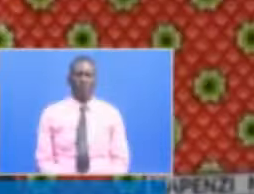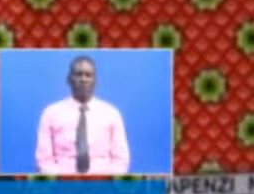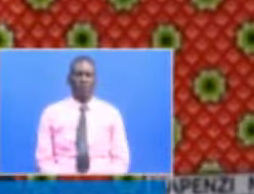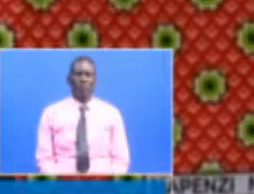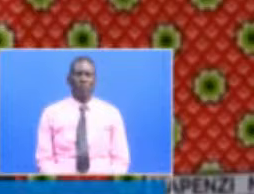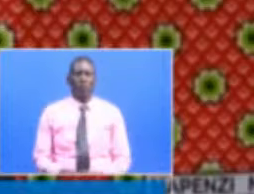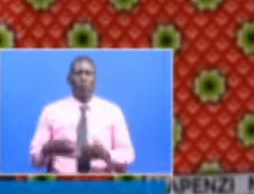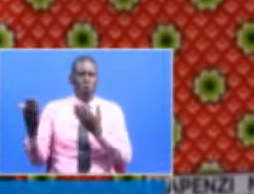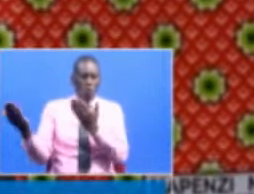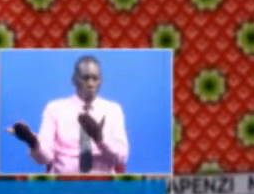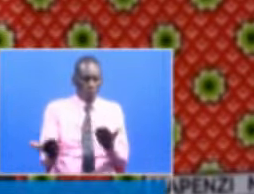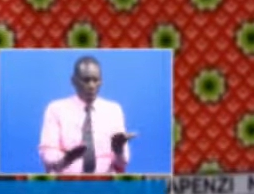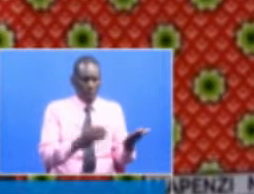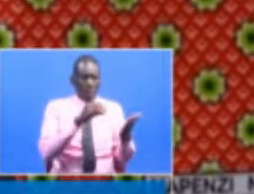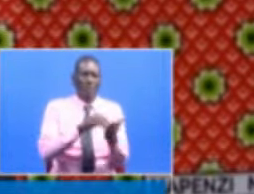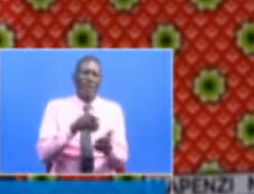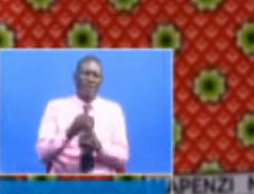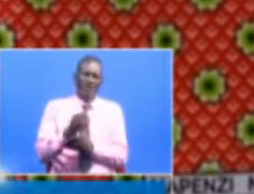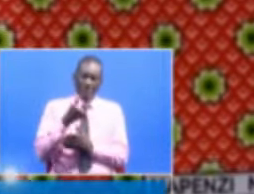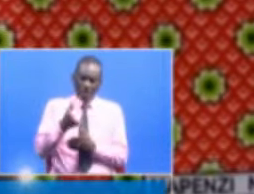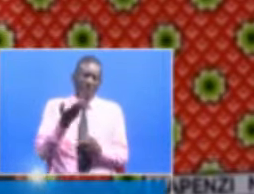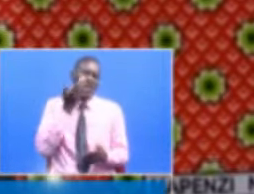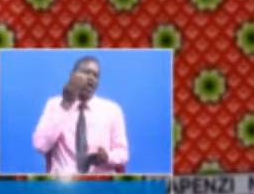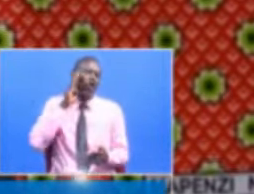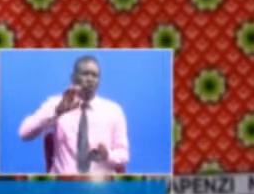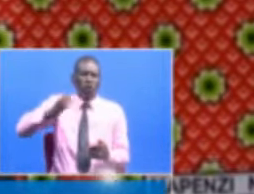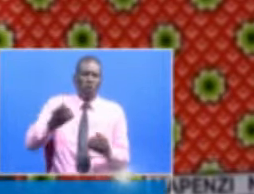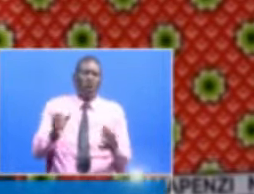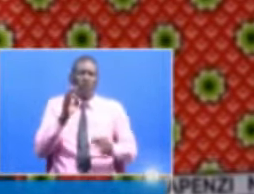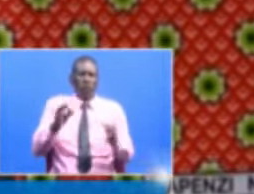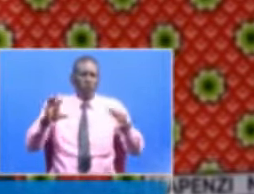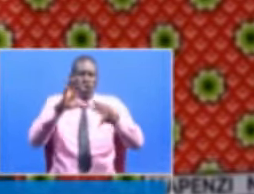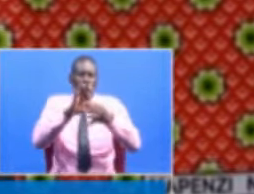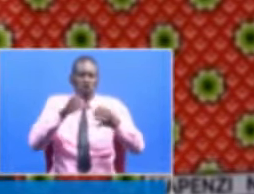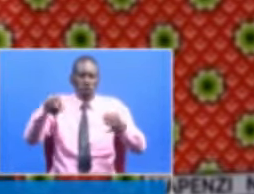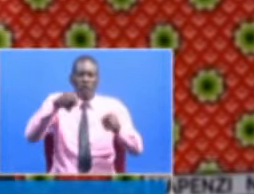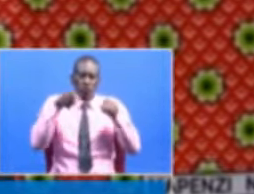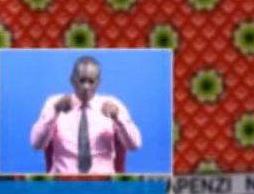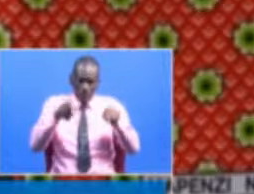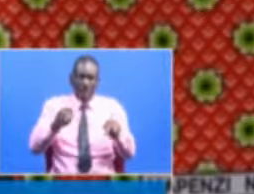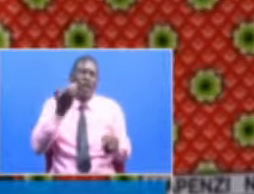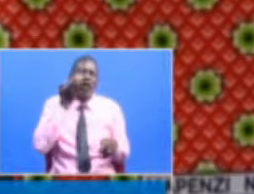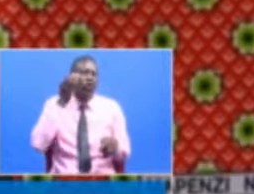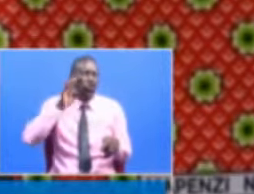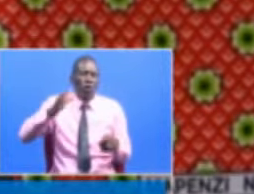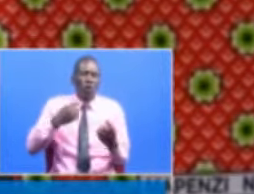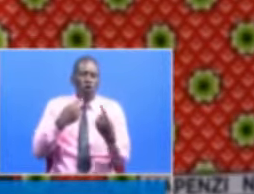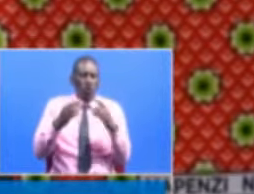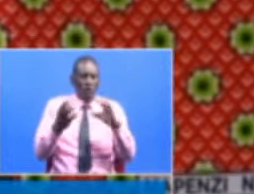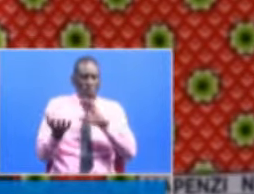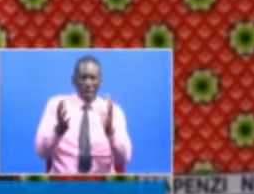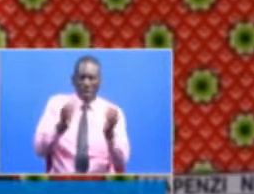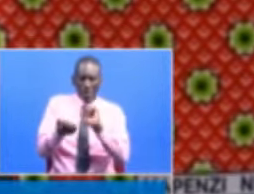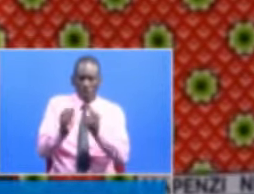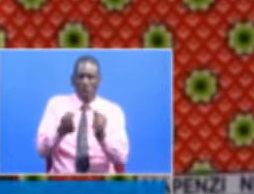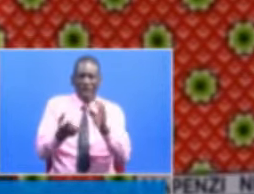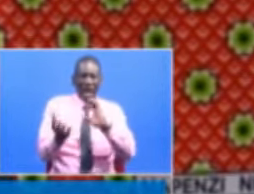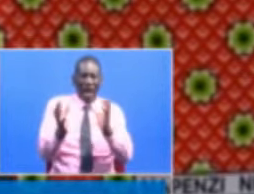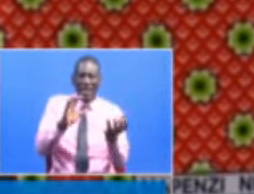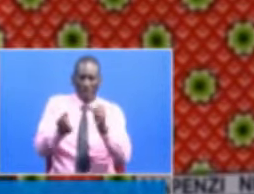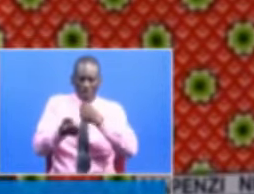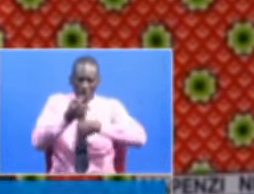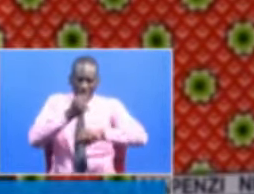Welcome back. We are live in Isiolo County. If you're just joining us, we're live in Isiolo County talking about climate change and climate action in Kenya's